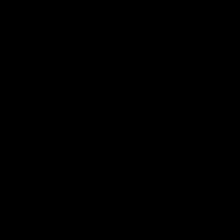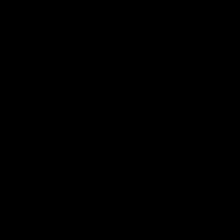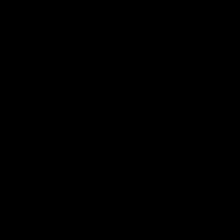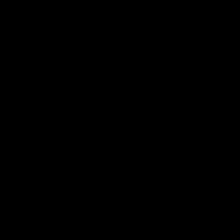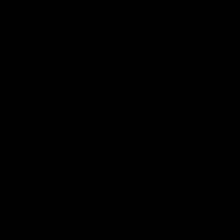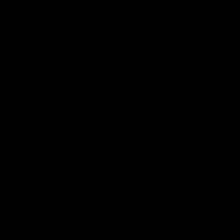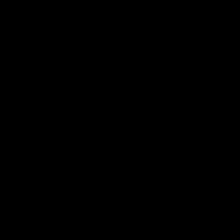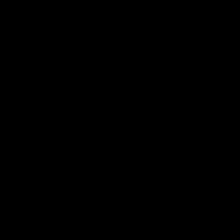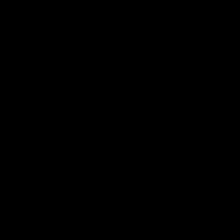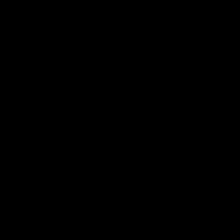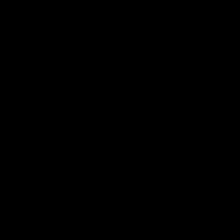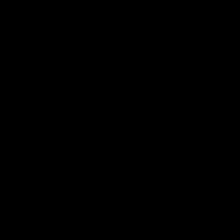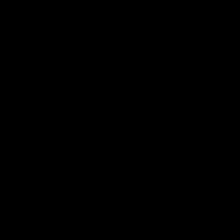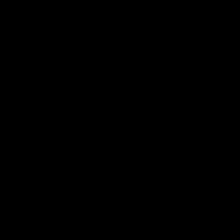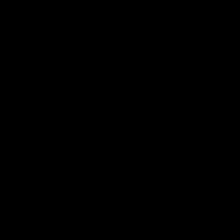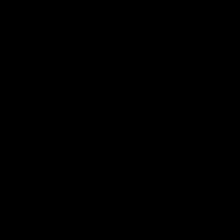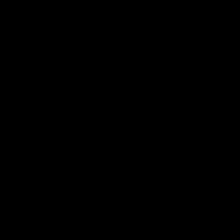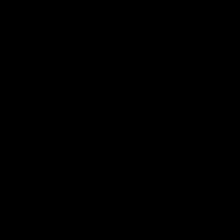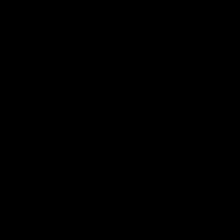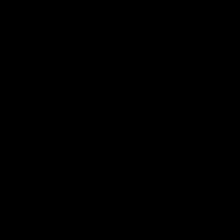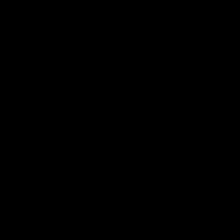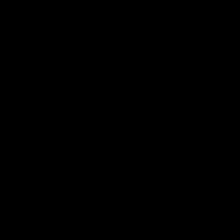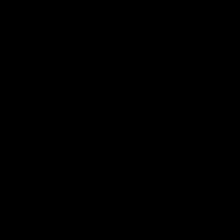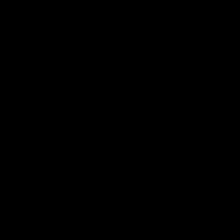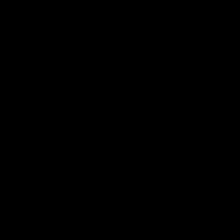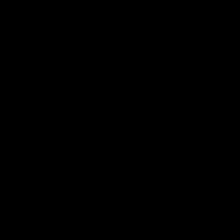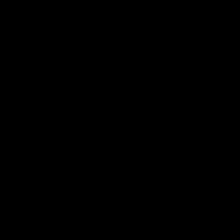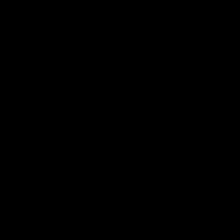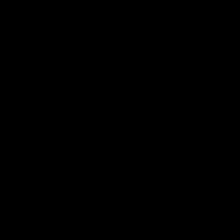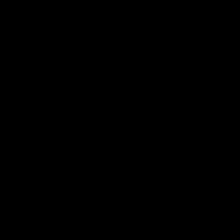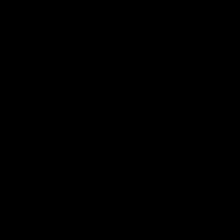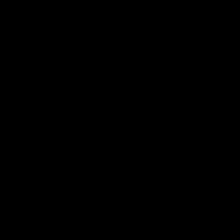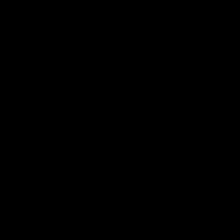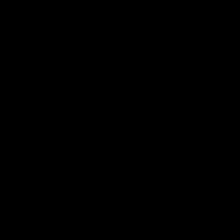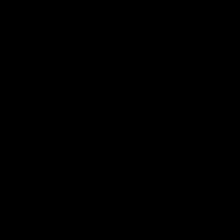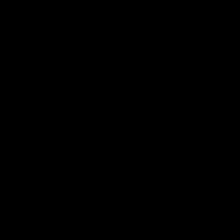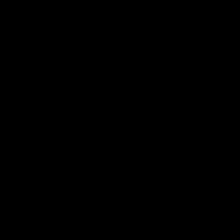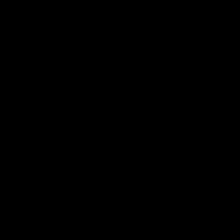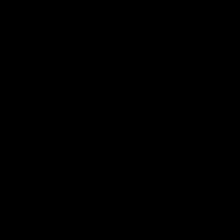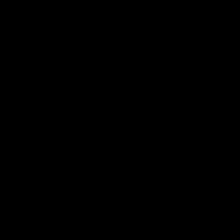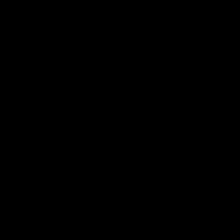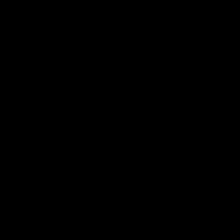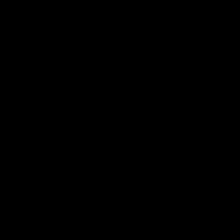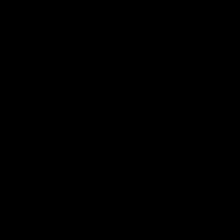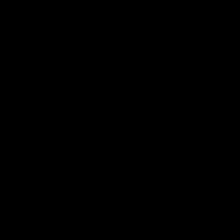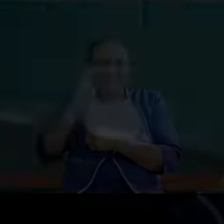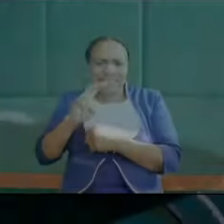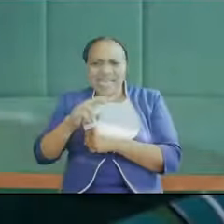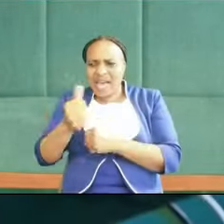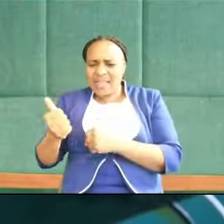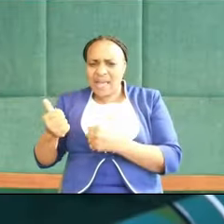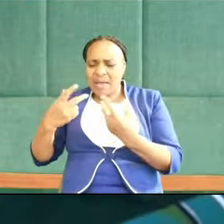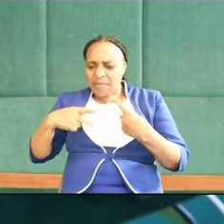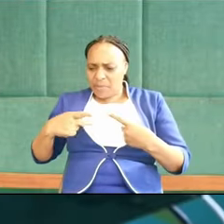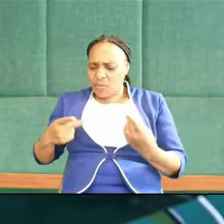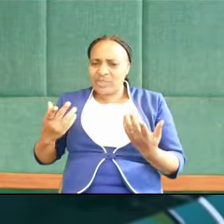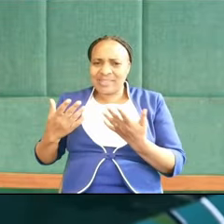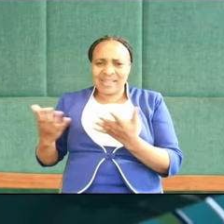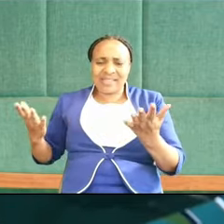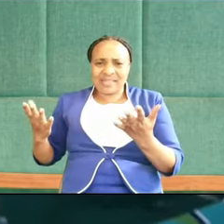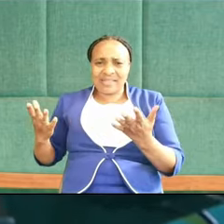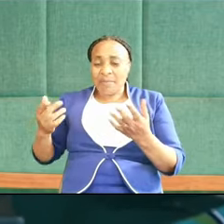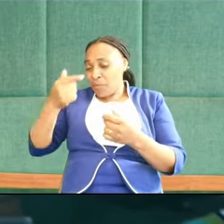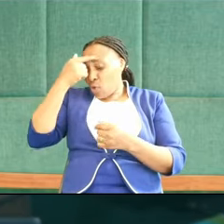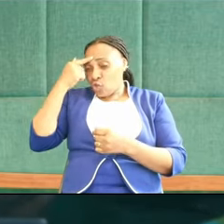The Lord forbids that I should give the inheritance of my fathers to you.